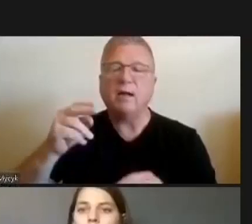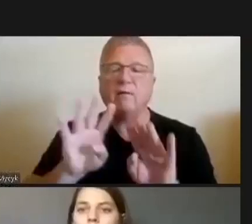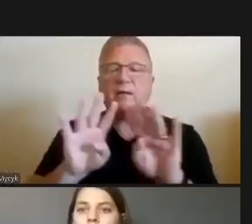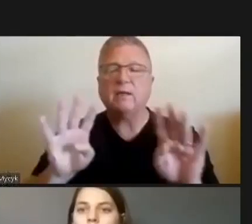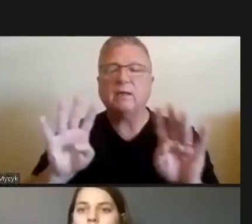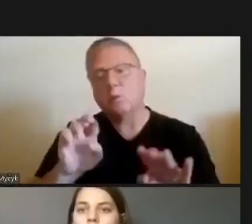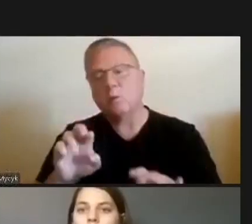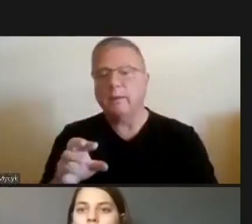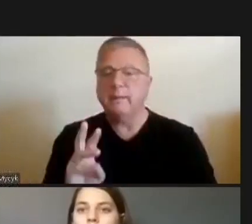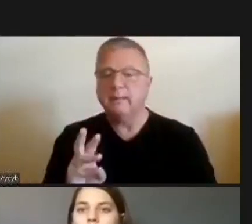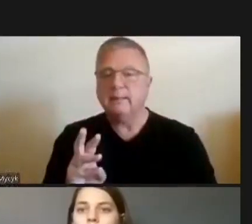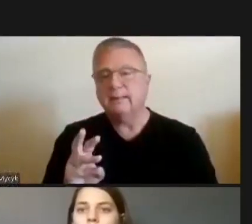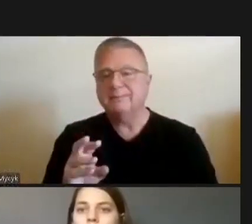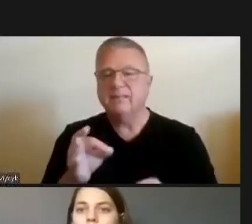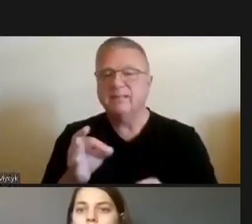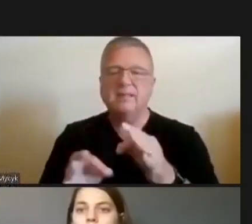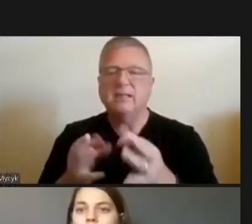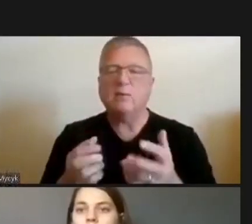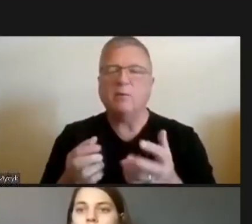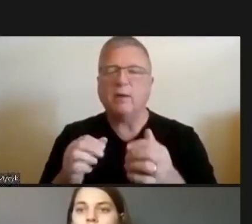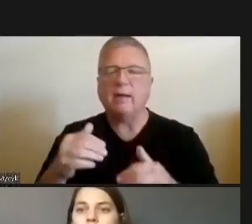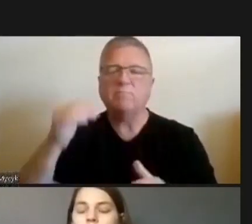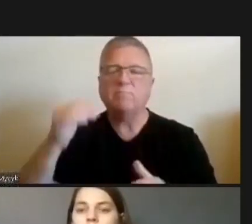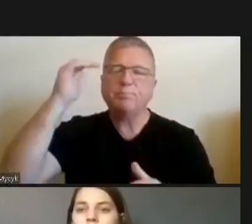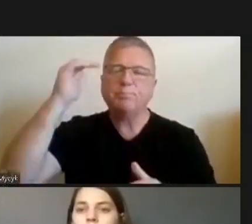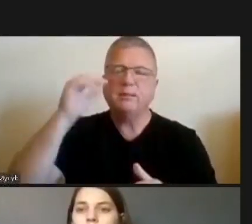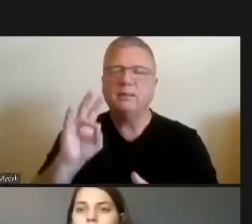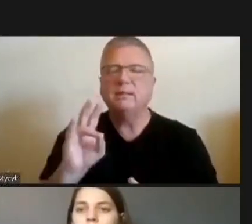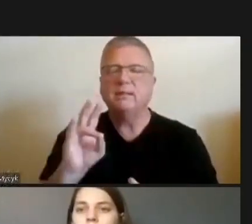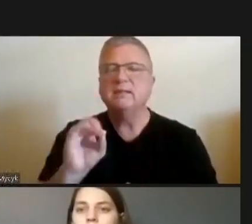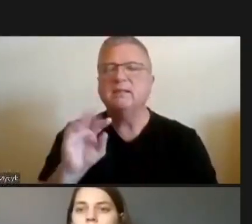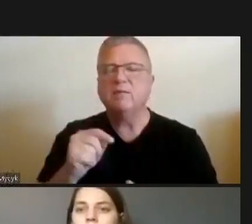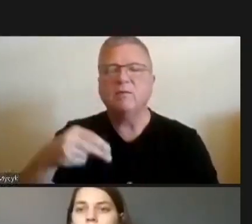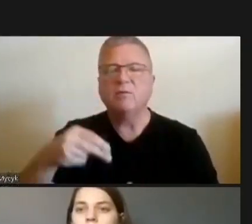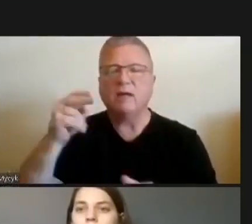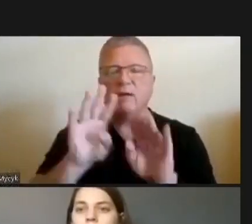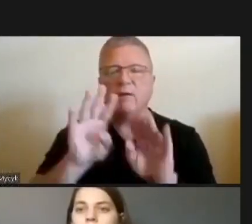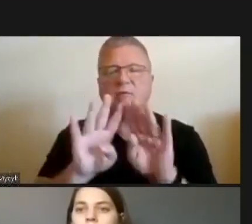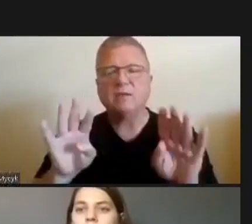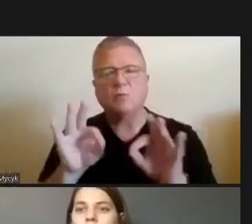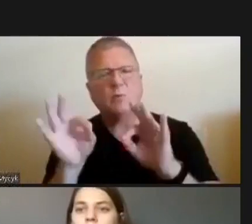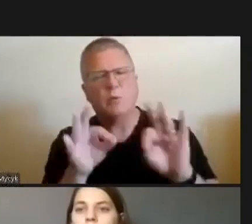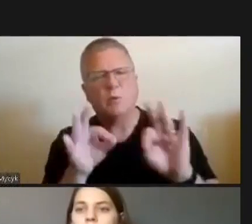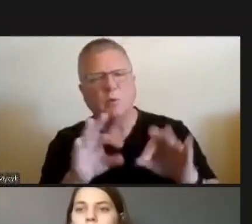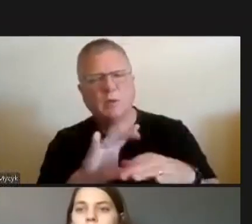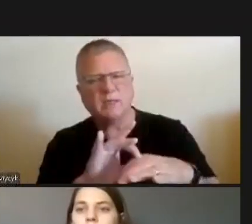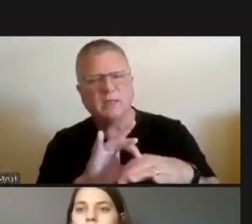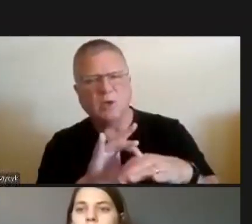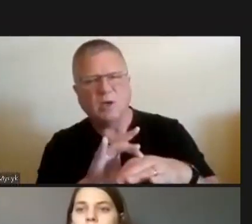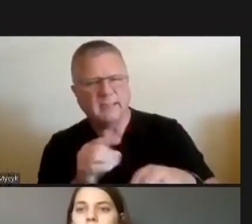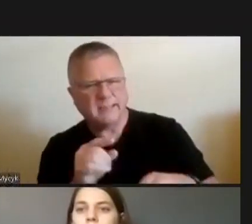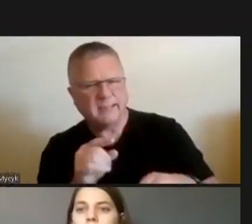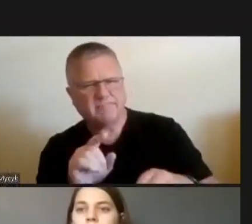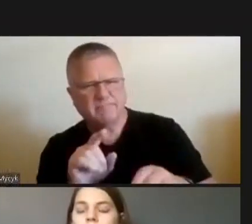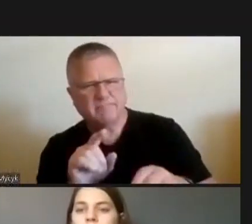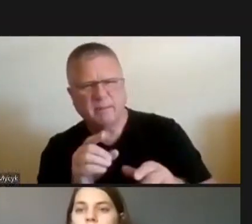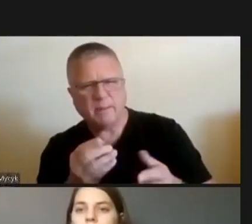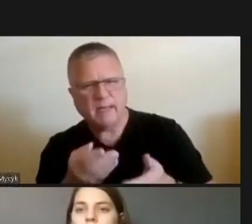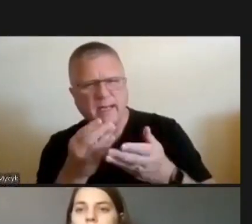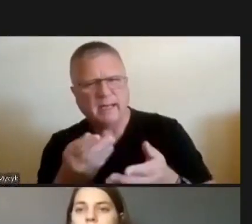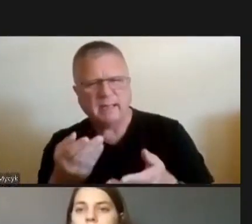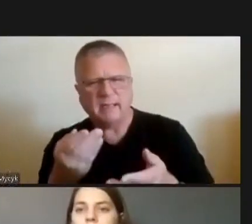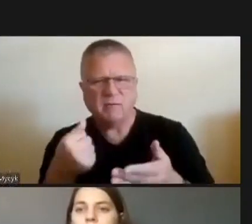6-foot high fence, they're asking for an exception to have a 7-foot high fence. We're going to be looking at the context. We may ask them to provide letters from